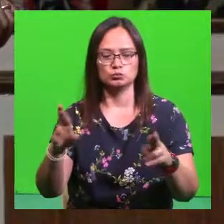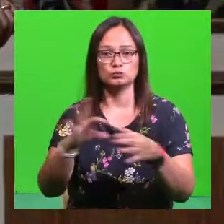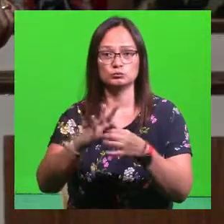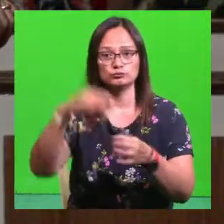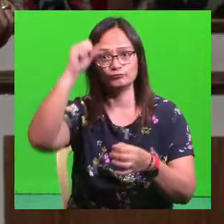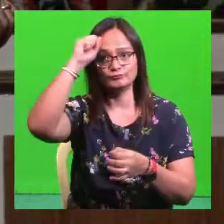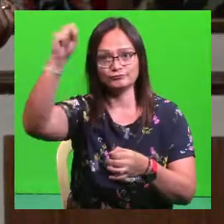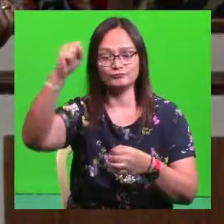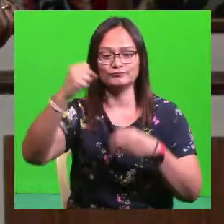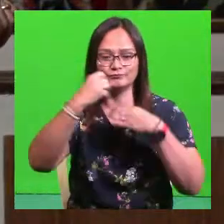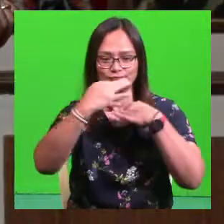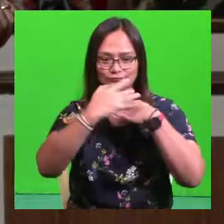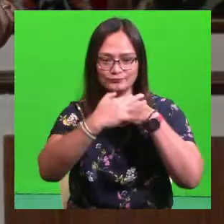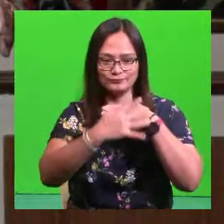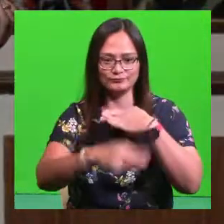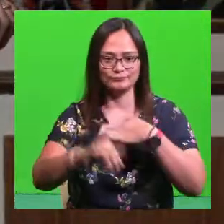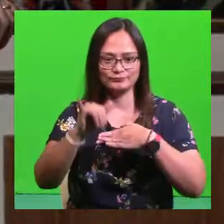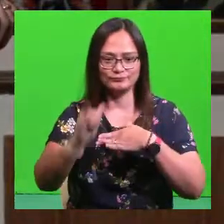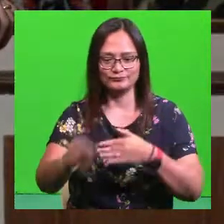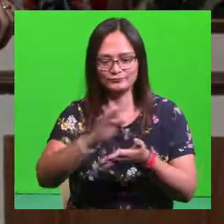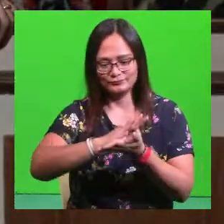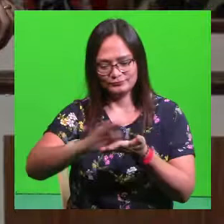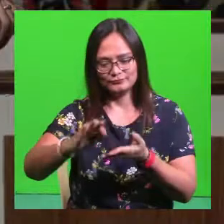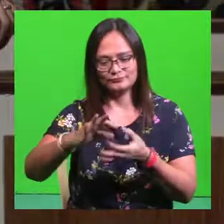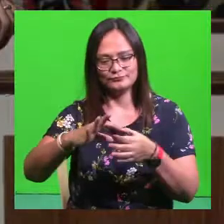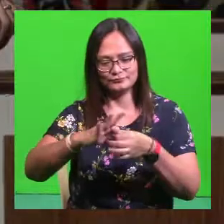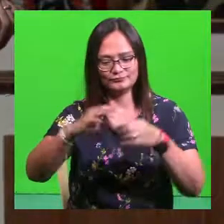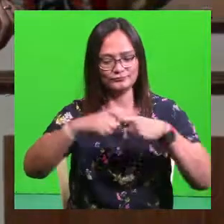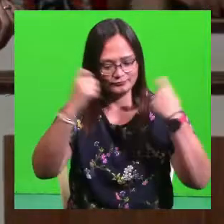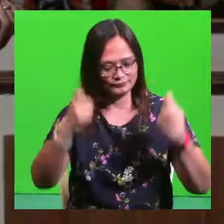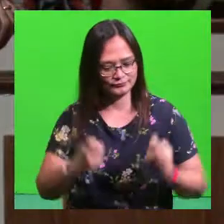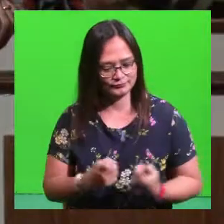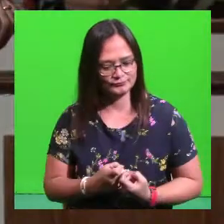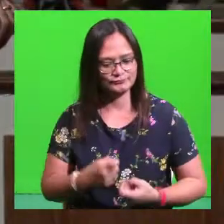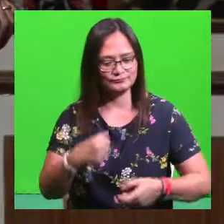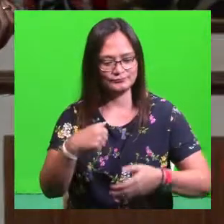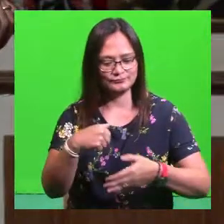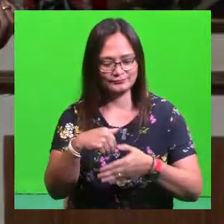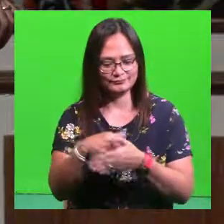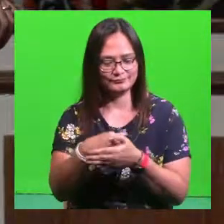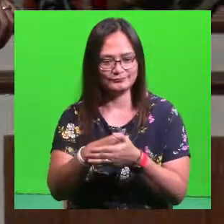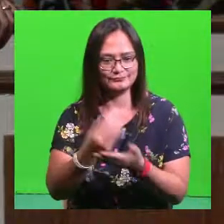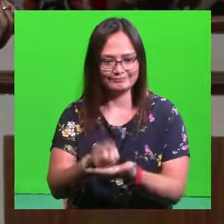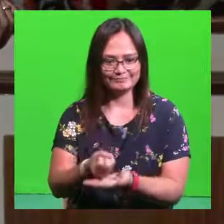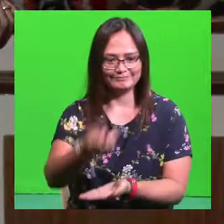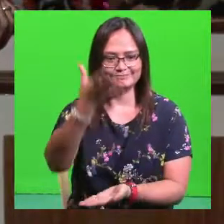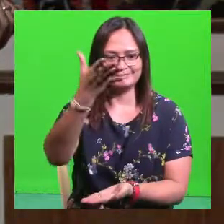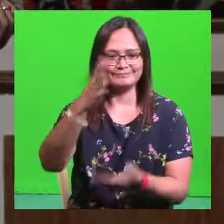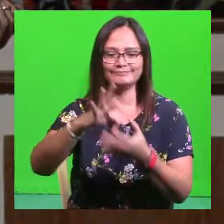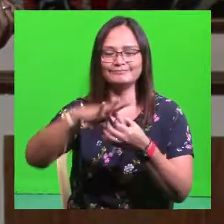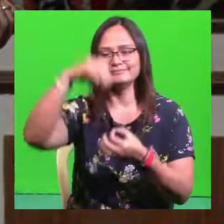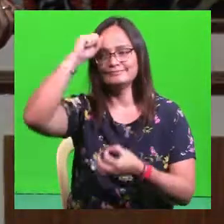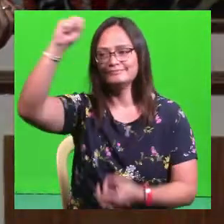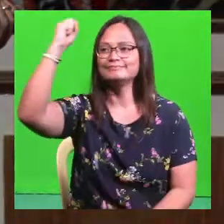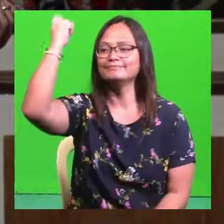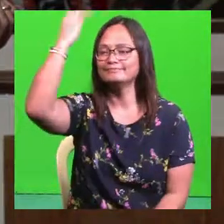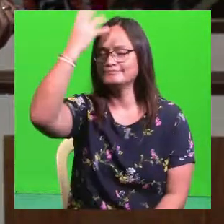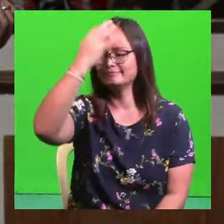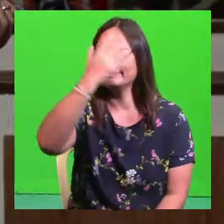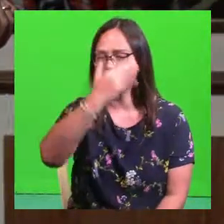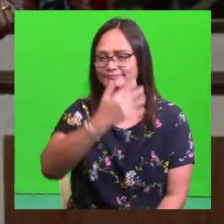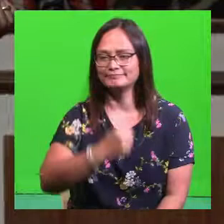of sins according to the riches of His grace. Inulit niya